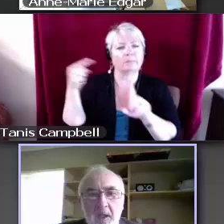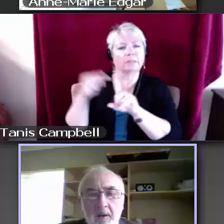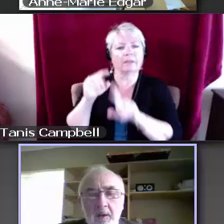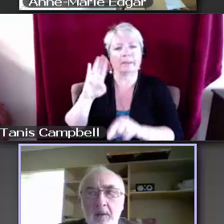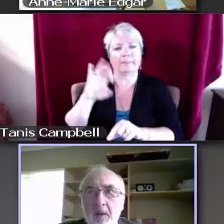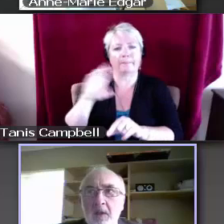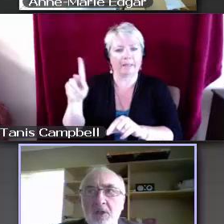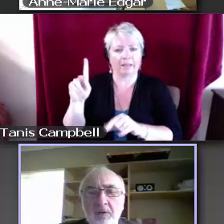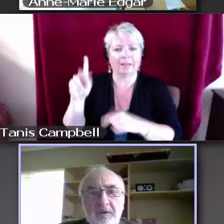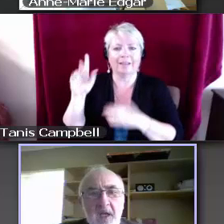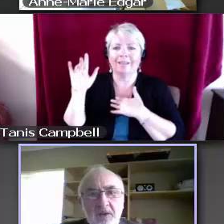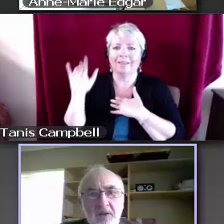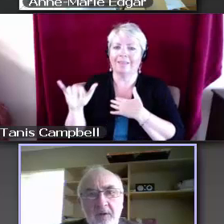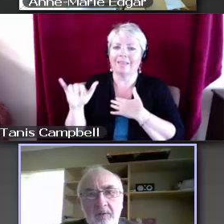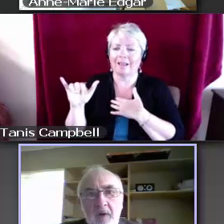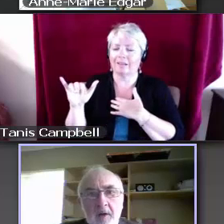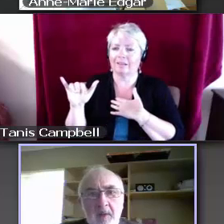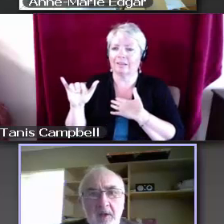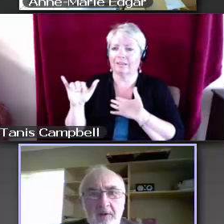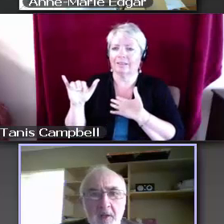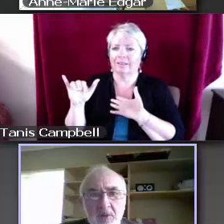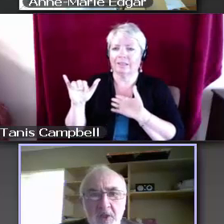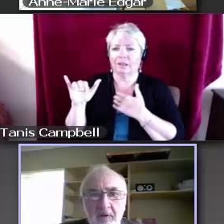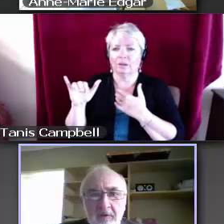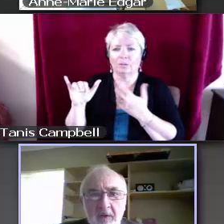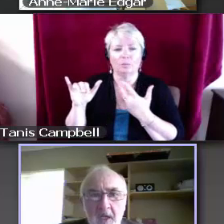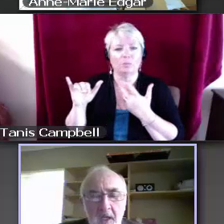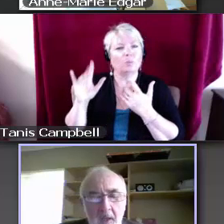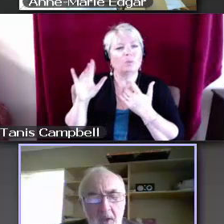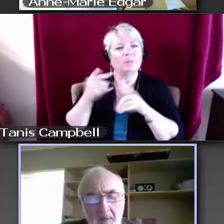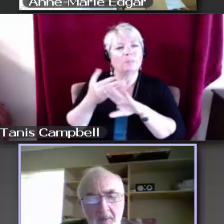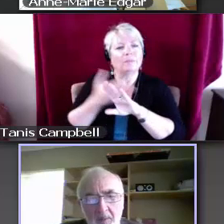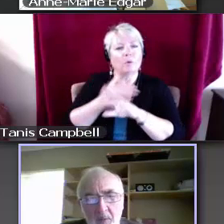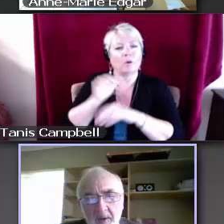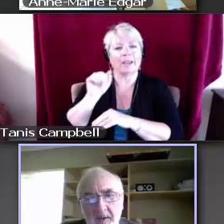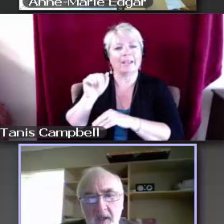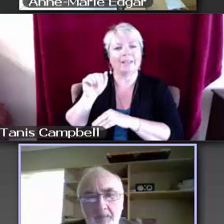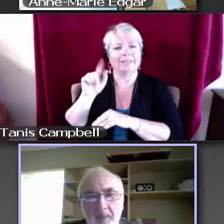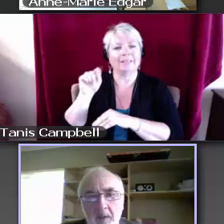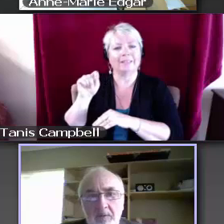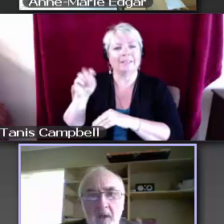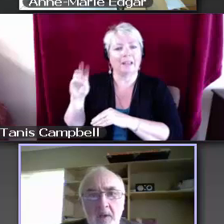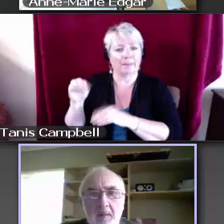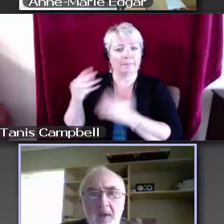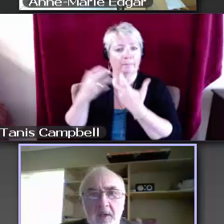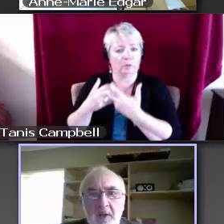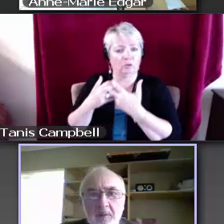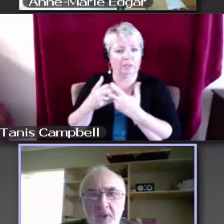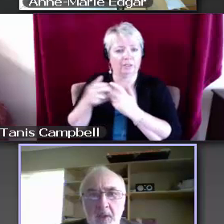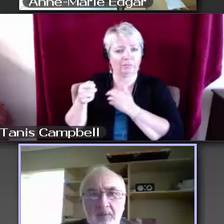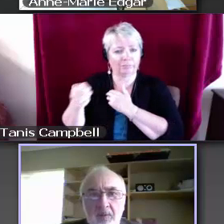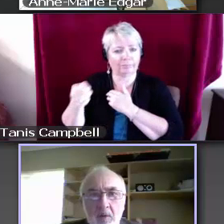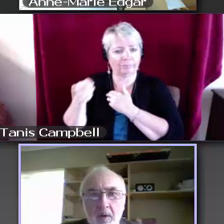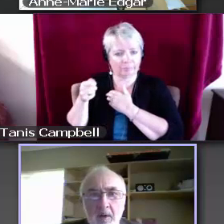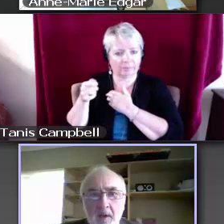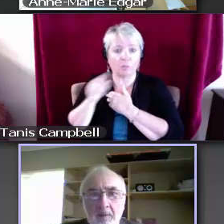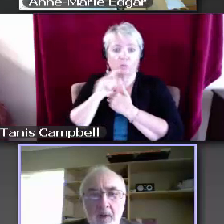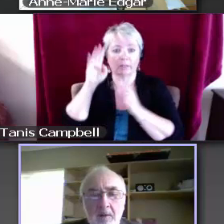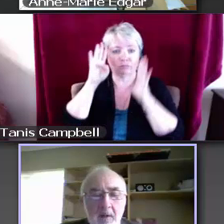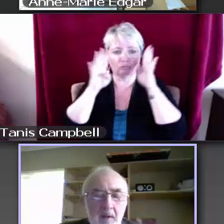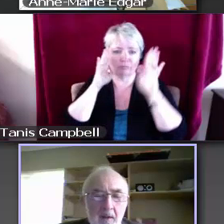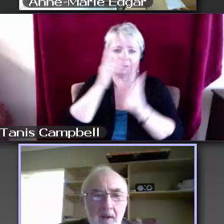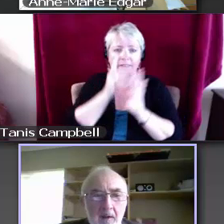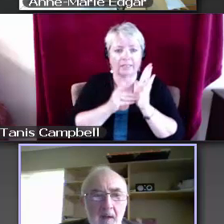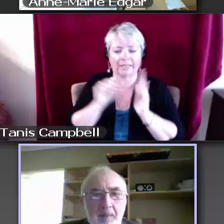in the initial stages of automated teller machines. And we came up with an automated teller machine